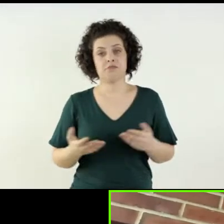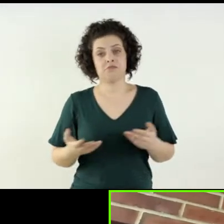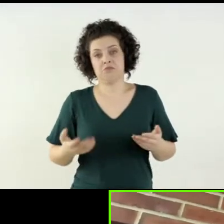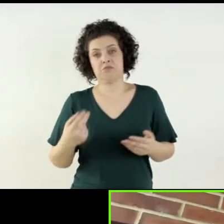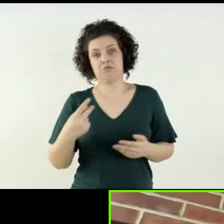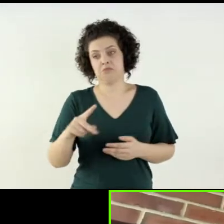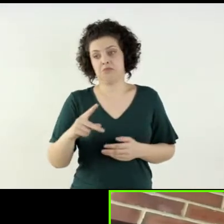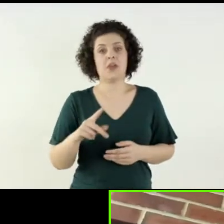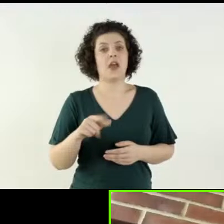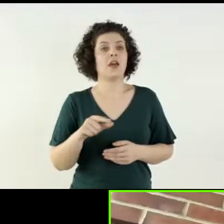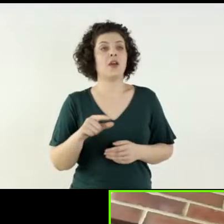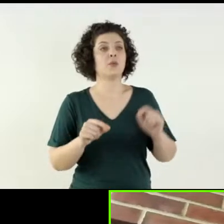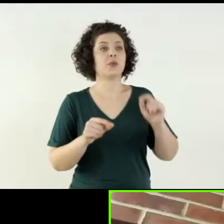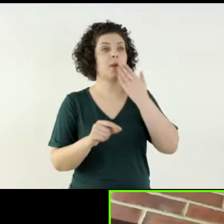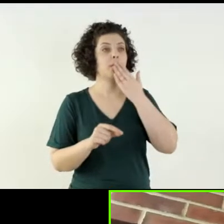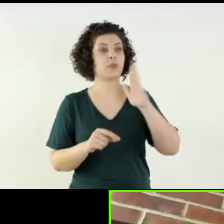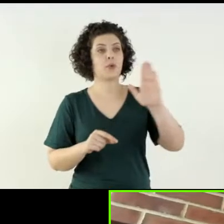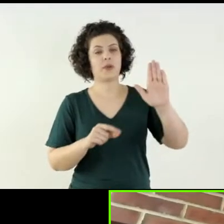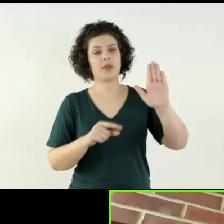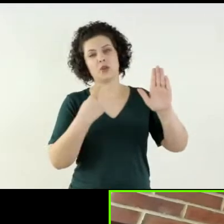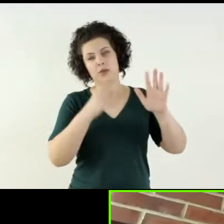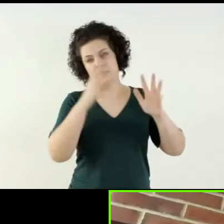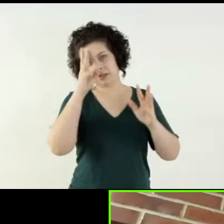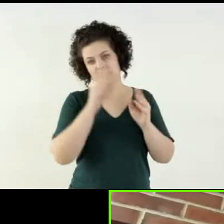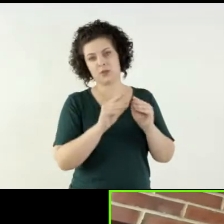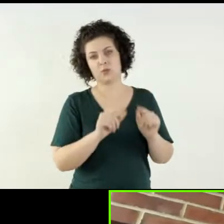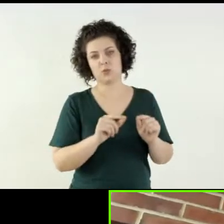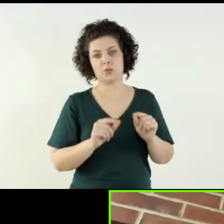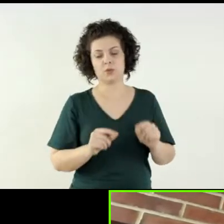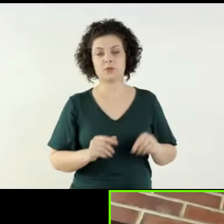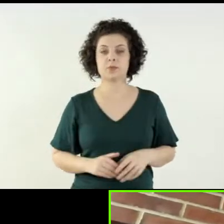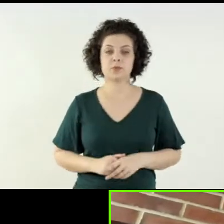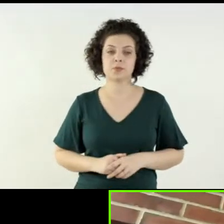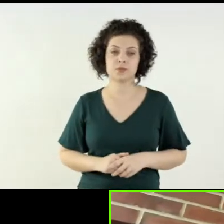off from certain thinkings around critical intersectionality,